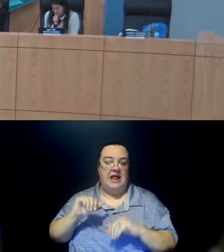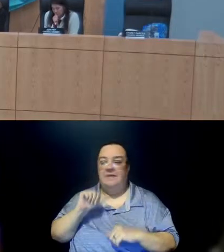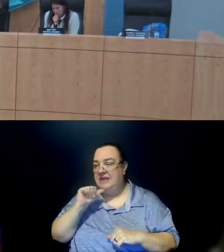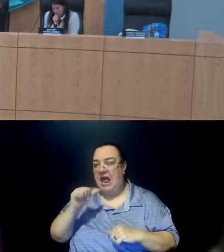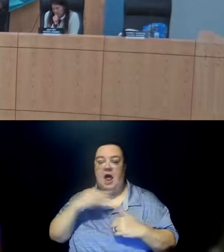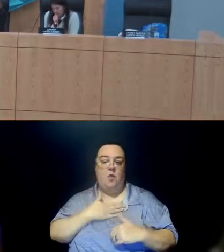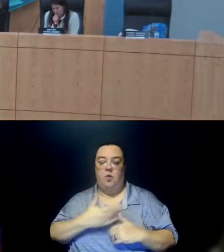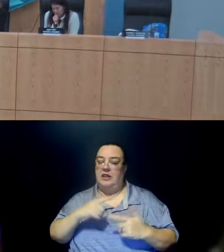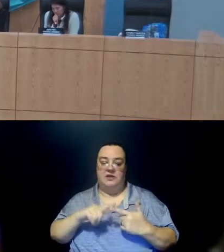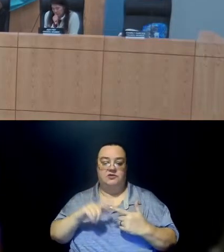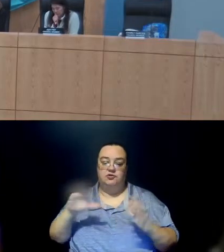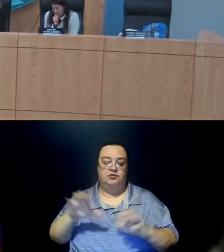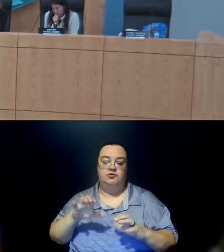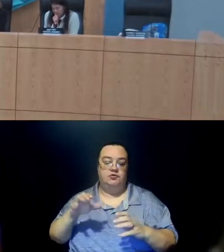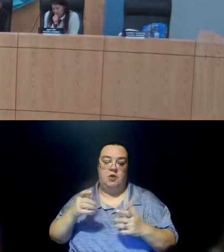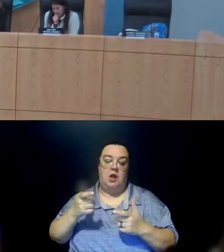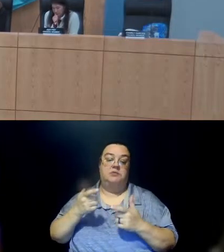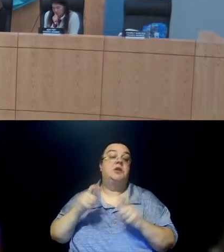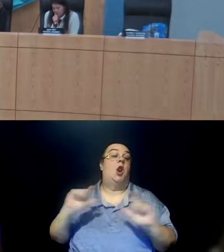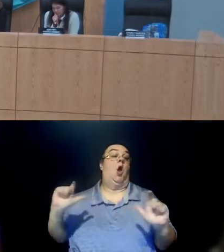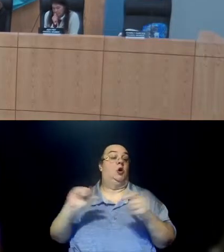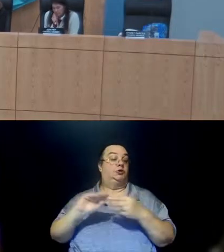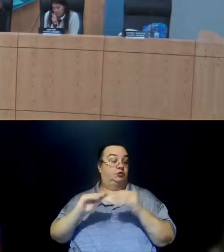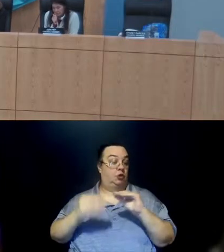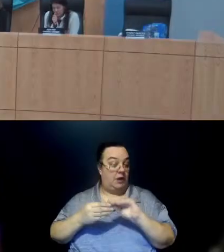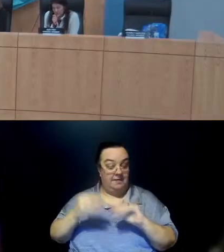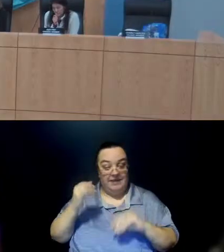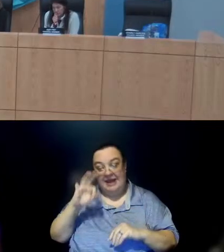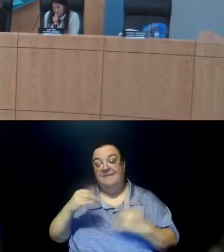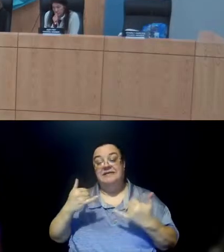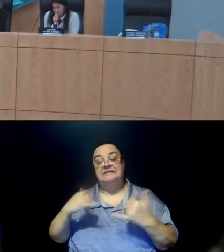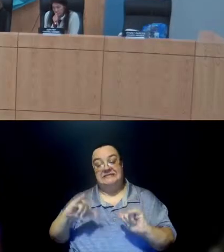number if it still meant,